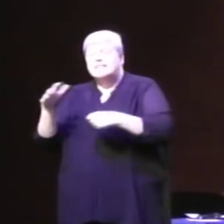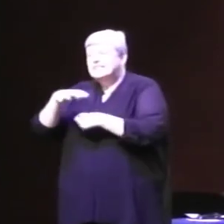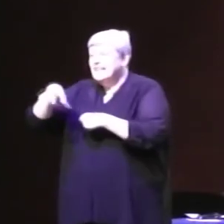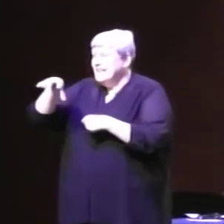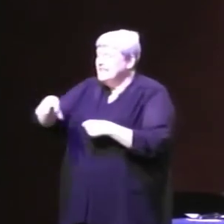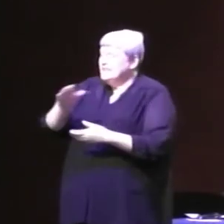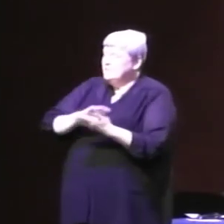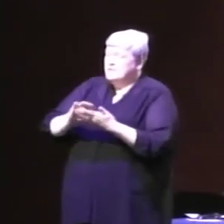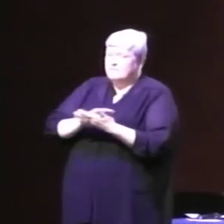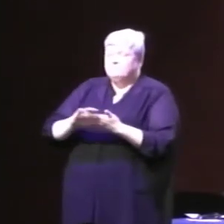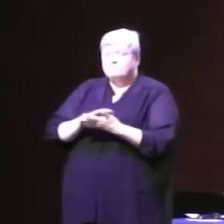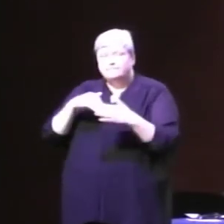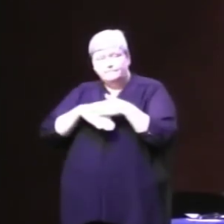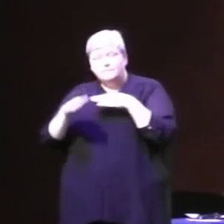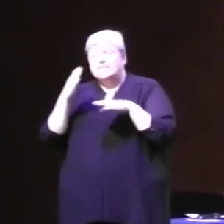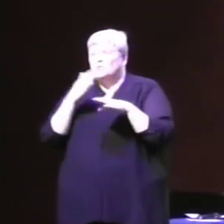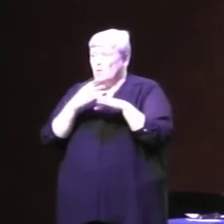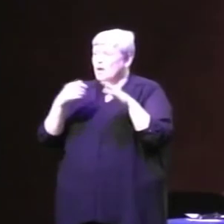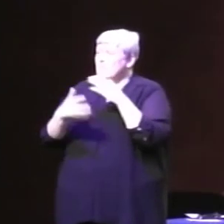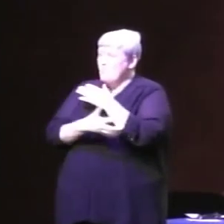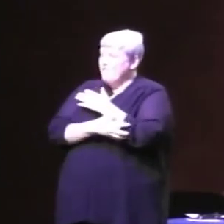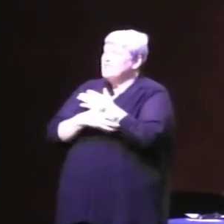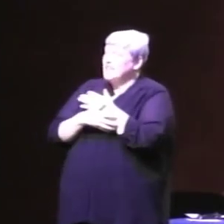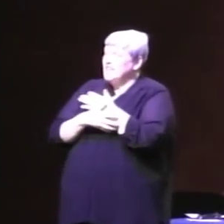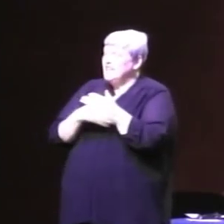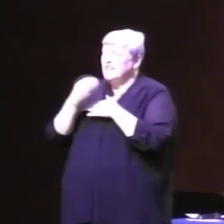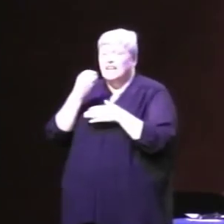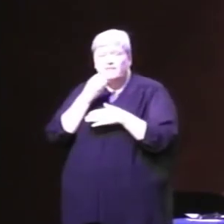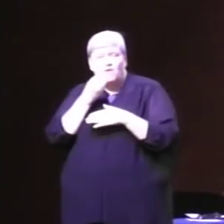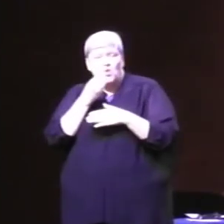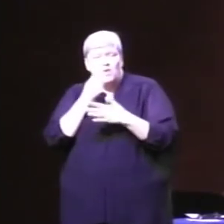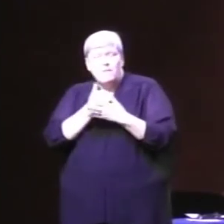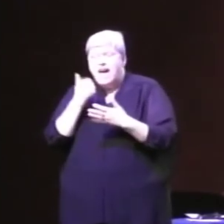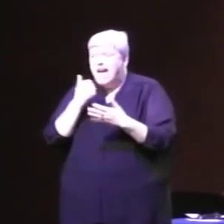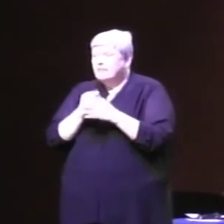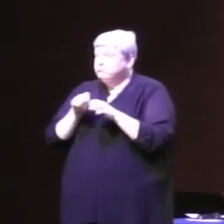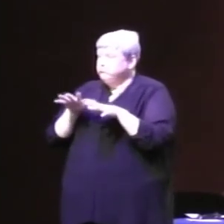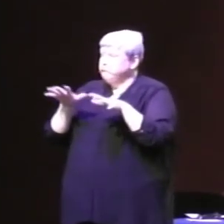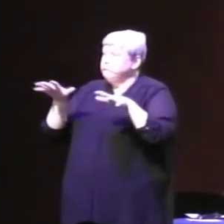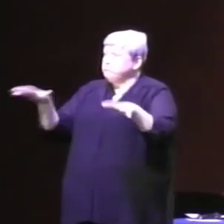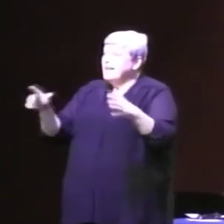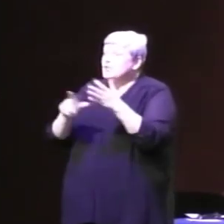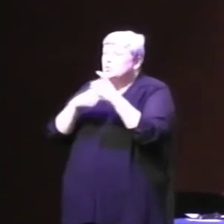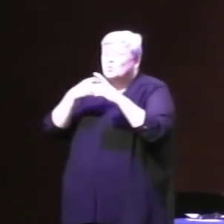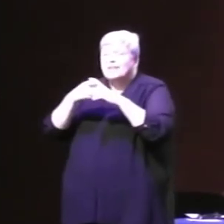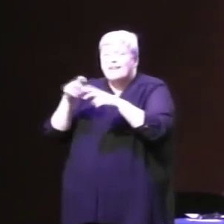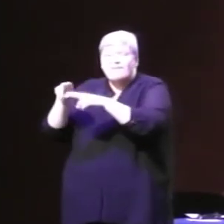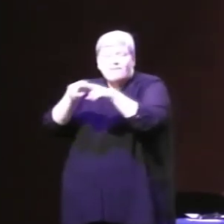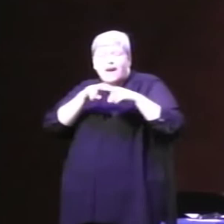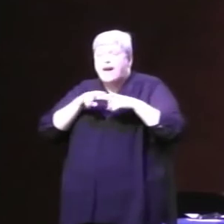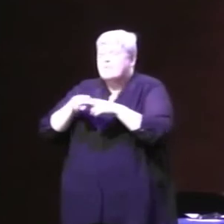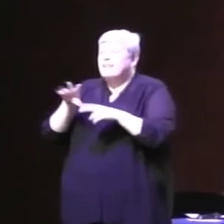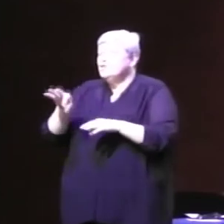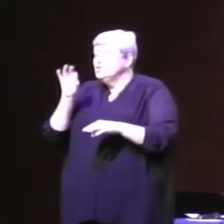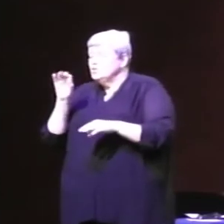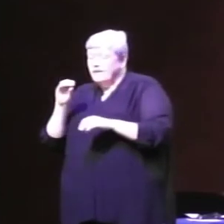growing level of in-work poverty, where food banks are spreading throughout the UK, where families make the difficult choice of